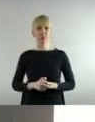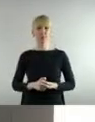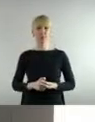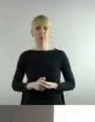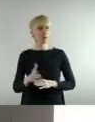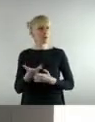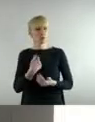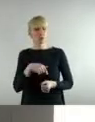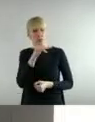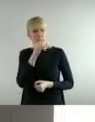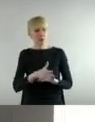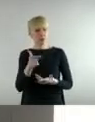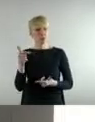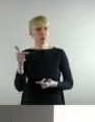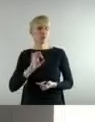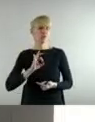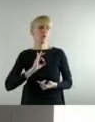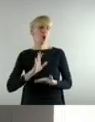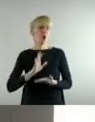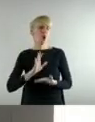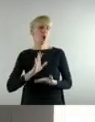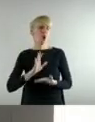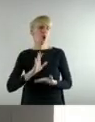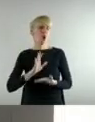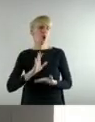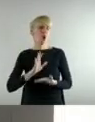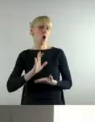with the possibility of savings, because we do not need to